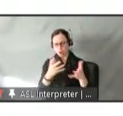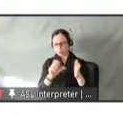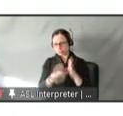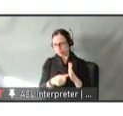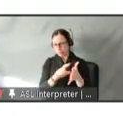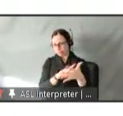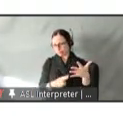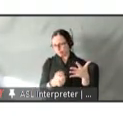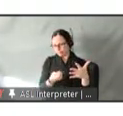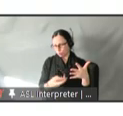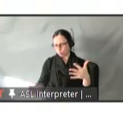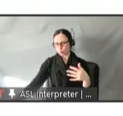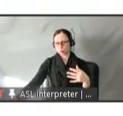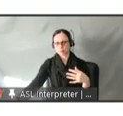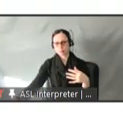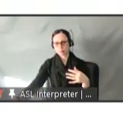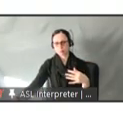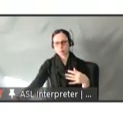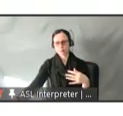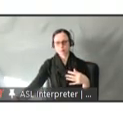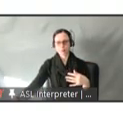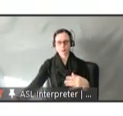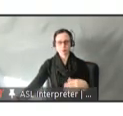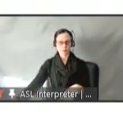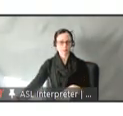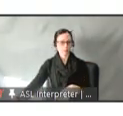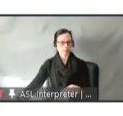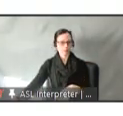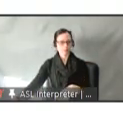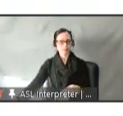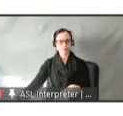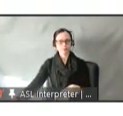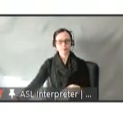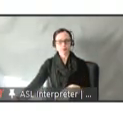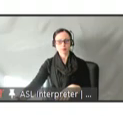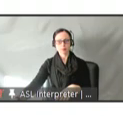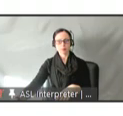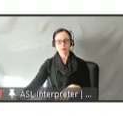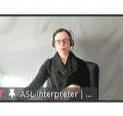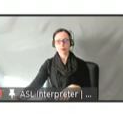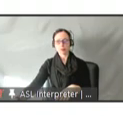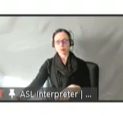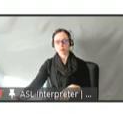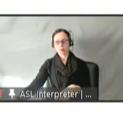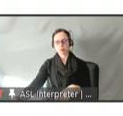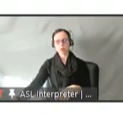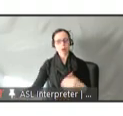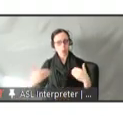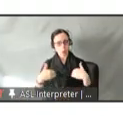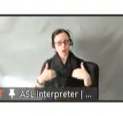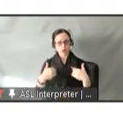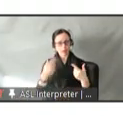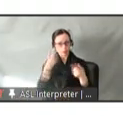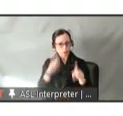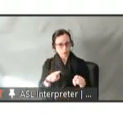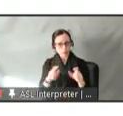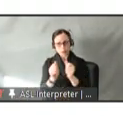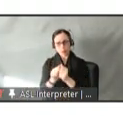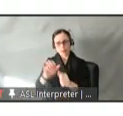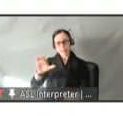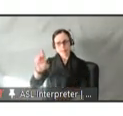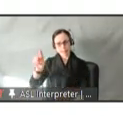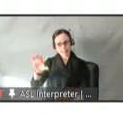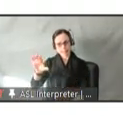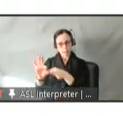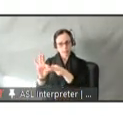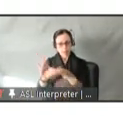areas. So the American Pharmacists Association continues to be active in engagement. They have a cooperative agreement with the Centers for Disease Control around